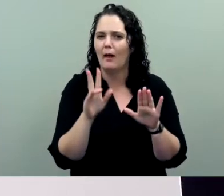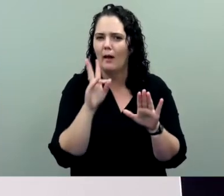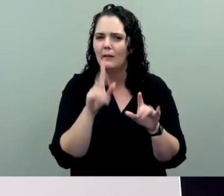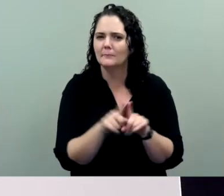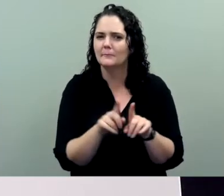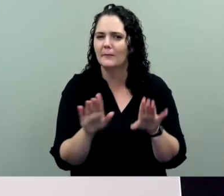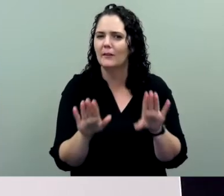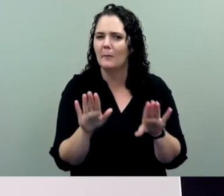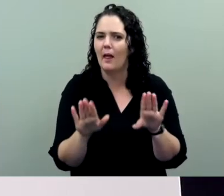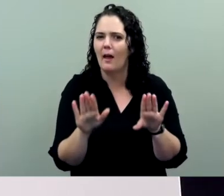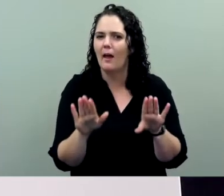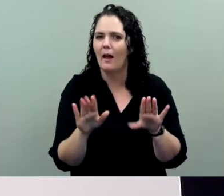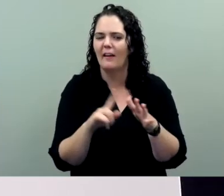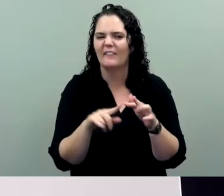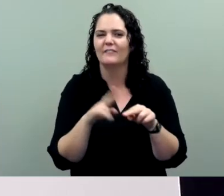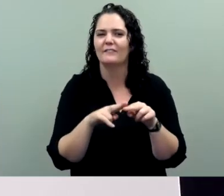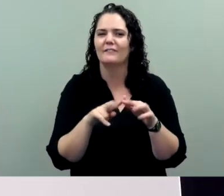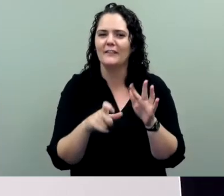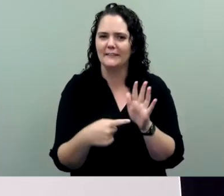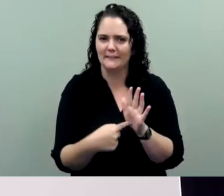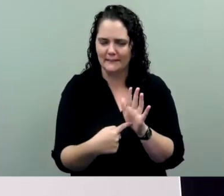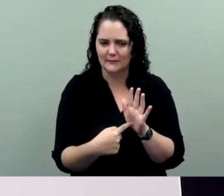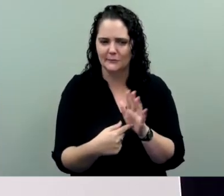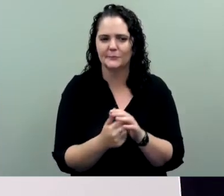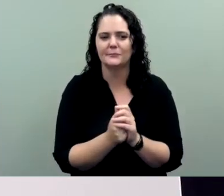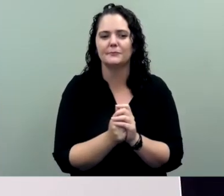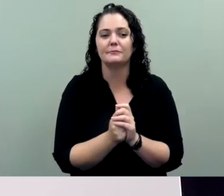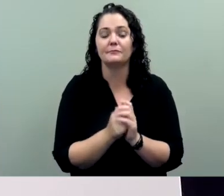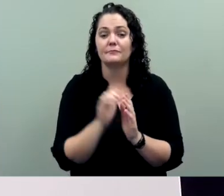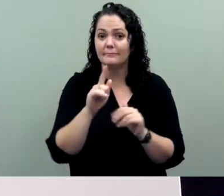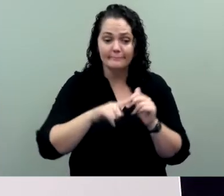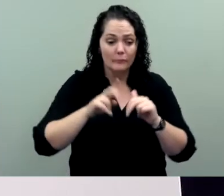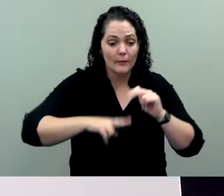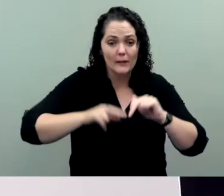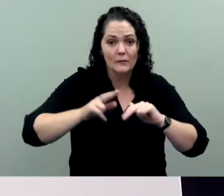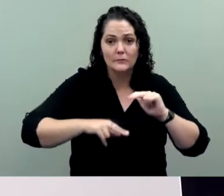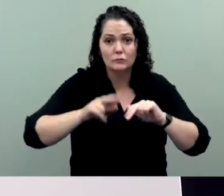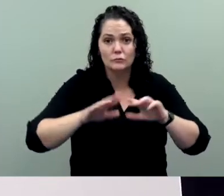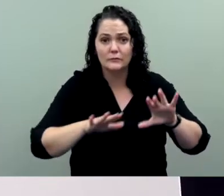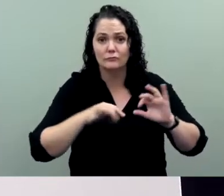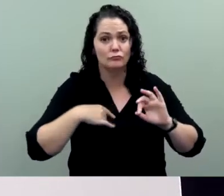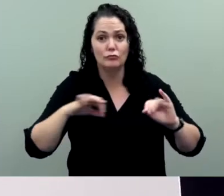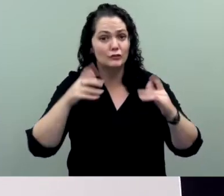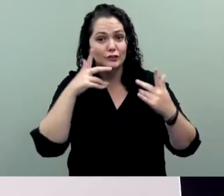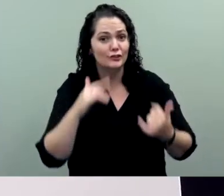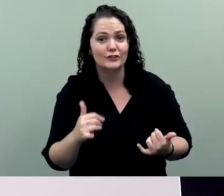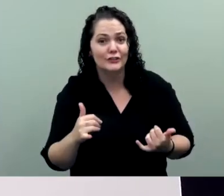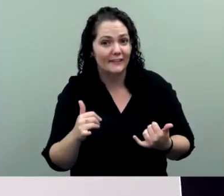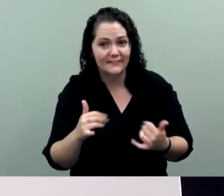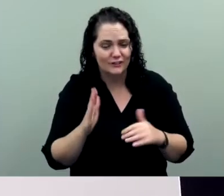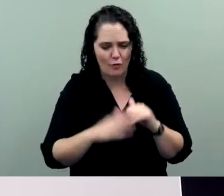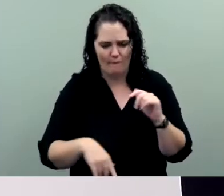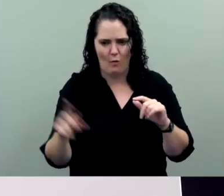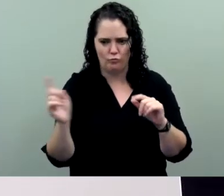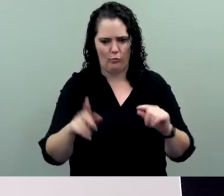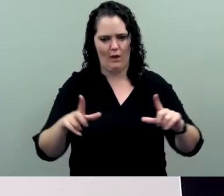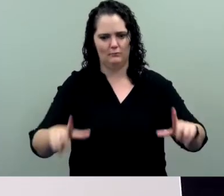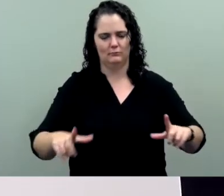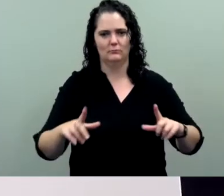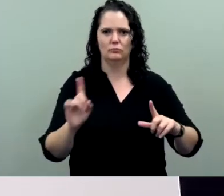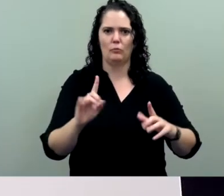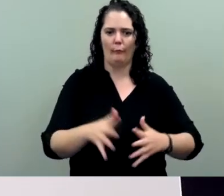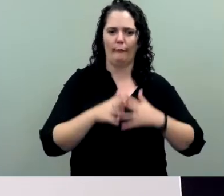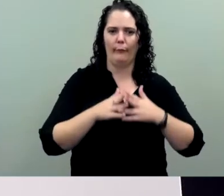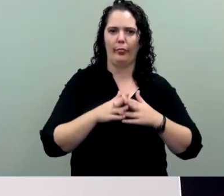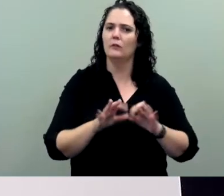just gonna keep drawing, keep building. I'm not judging just, again, the pictorial qualities, but I'm thinking about the